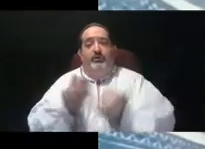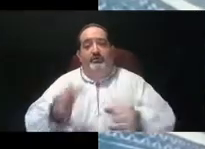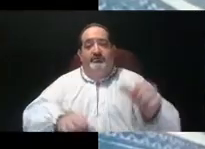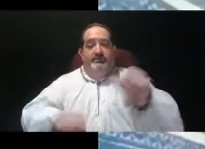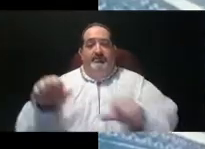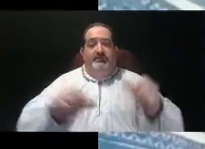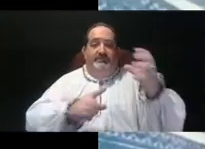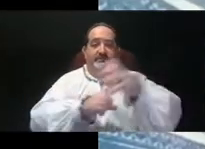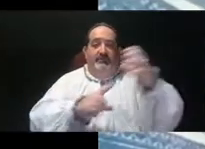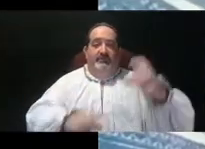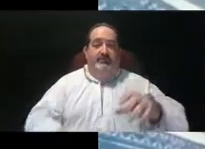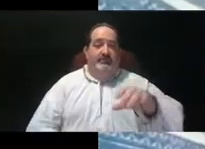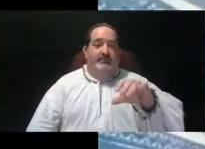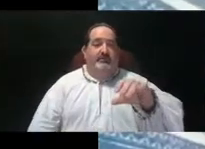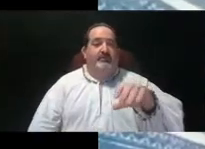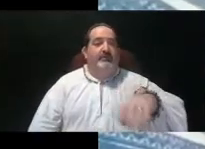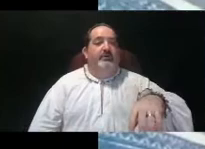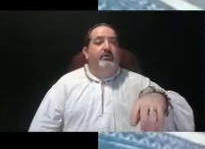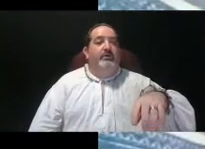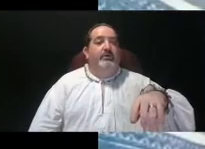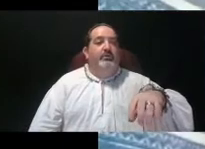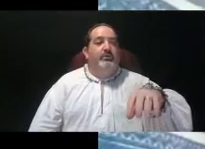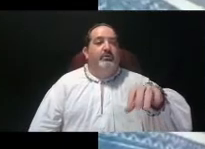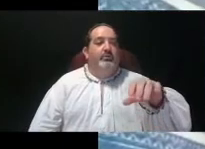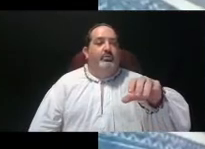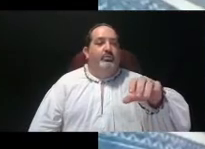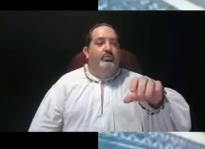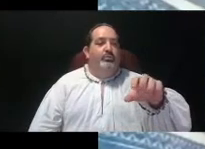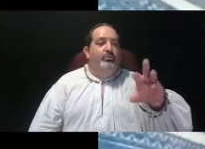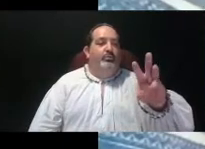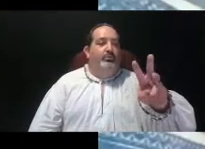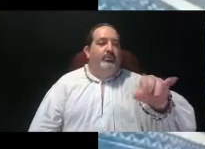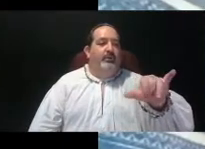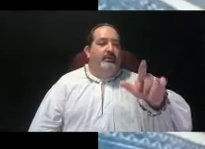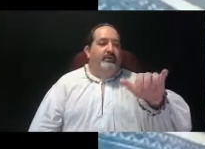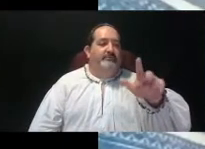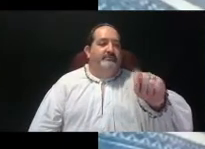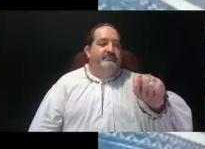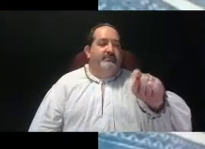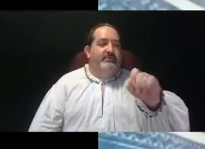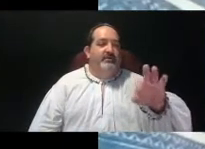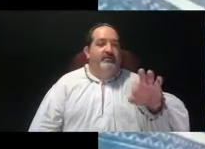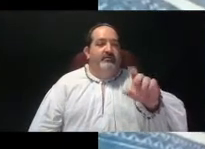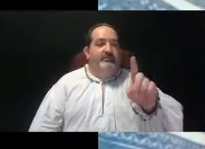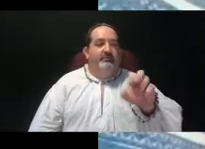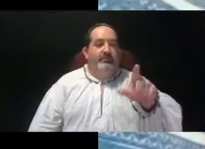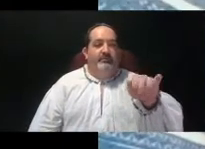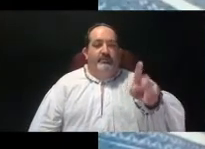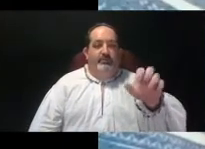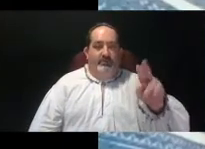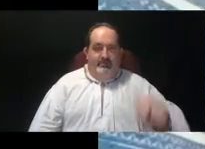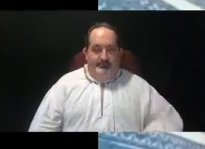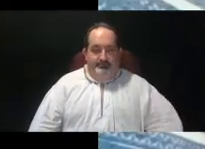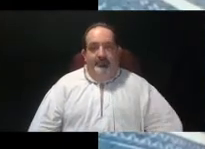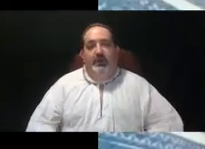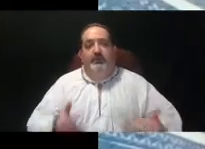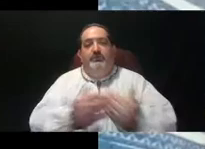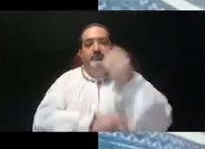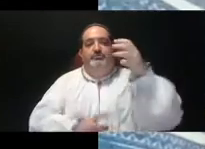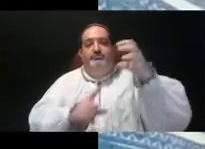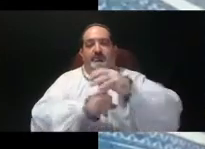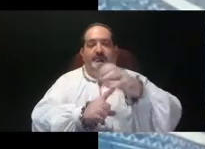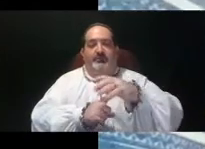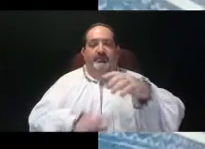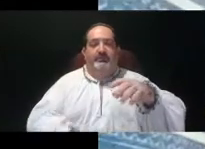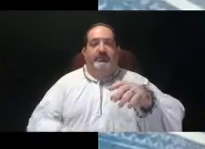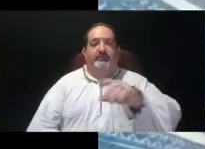champion, Wyatt of Dreiburgen, for his amazing entries. And the new arts and sciences champion of